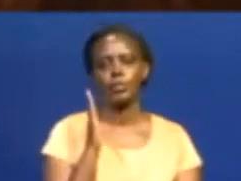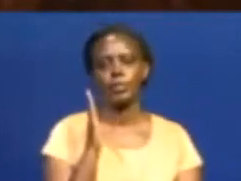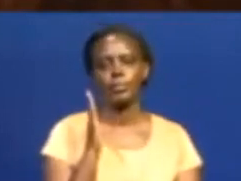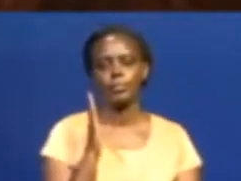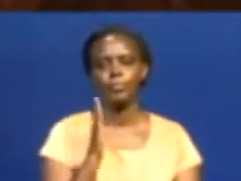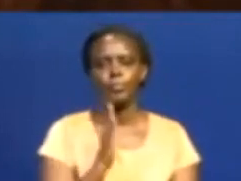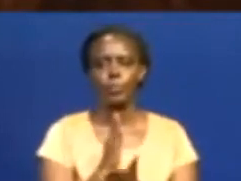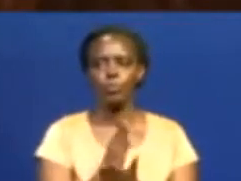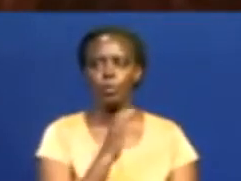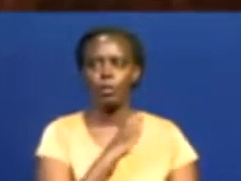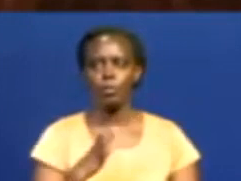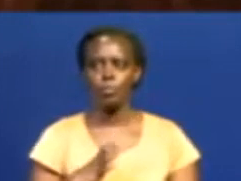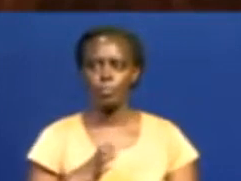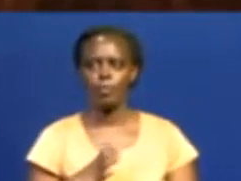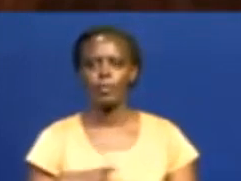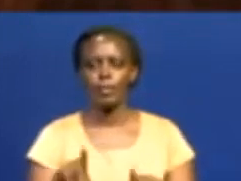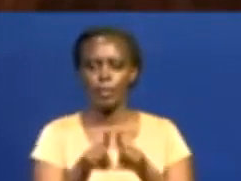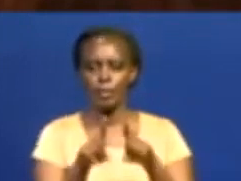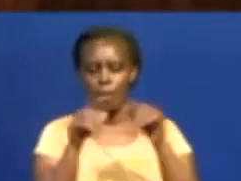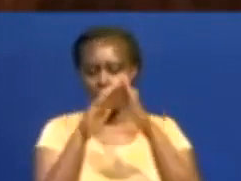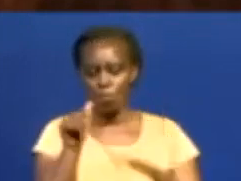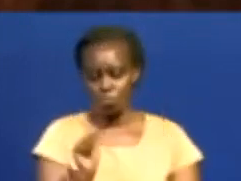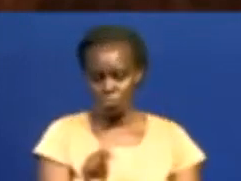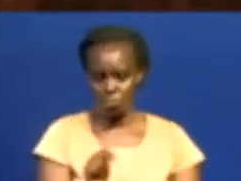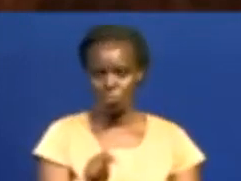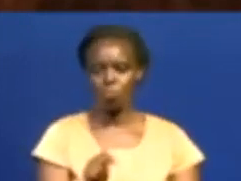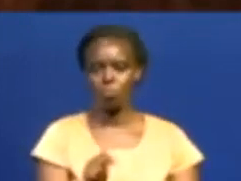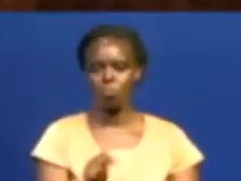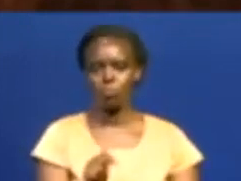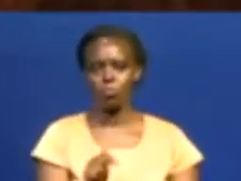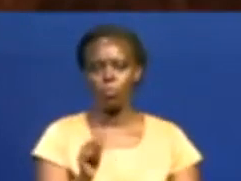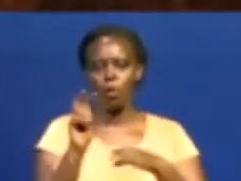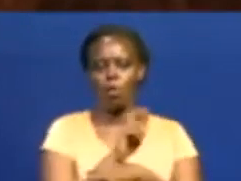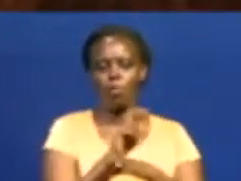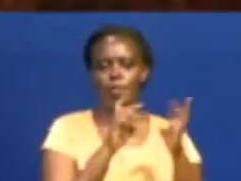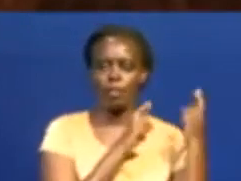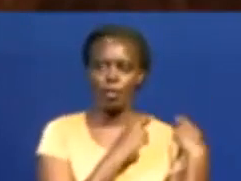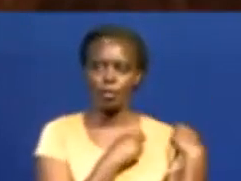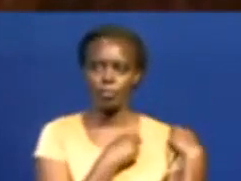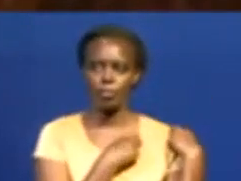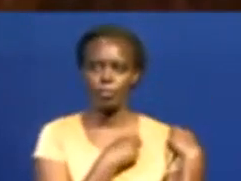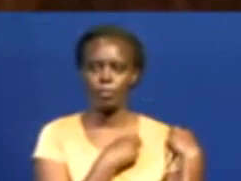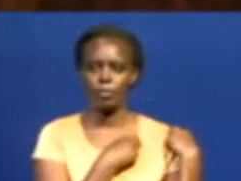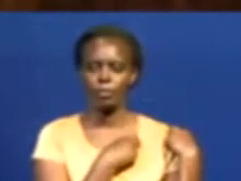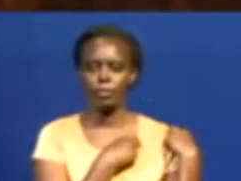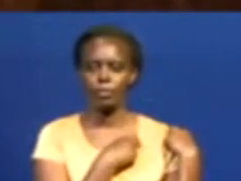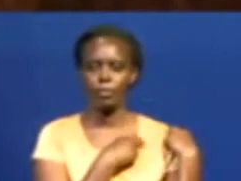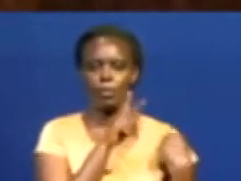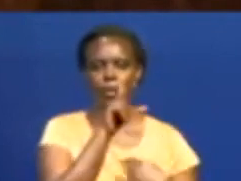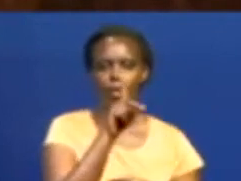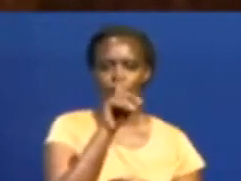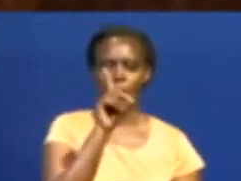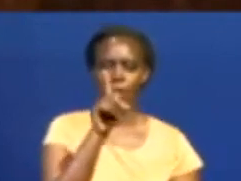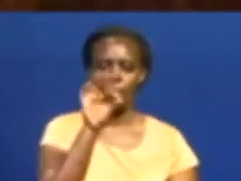I am sure the committee of this House and even this House, in their oversight role of Kenyan Defence